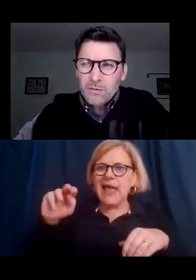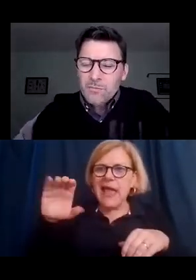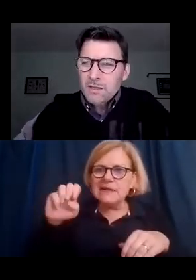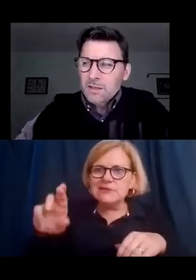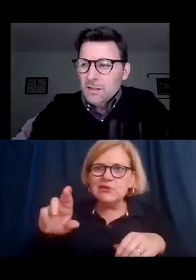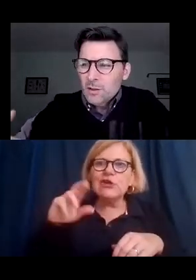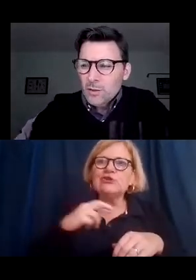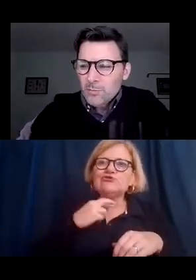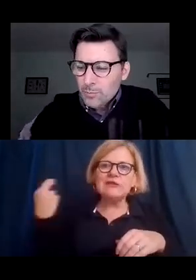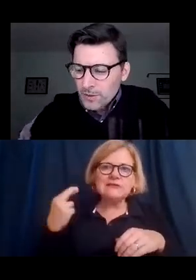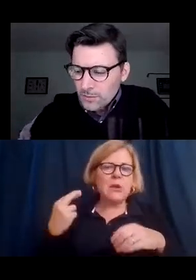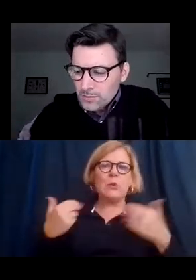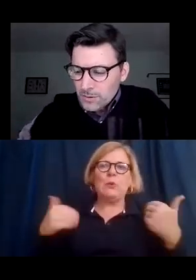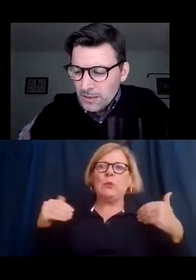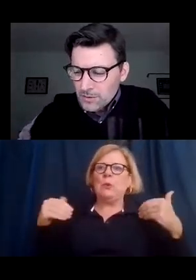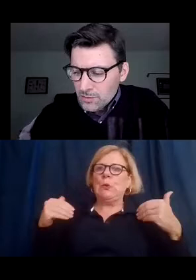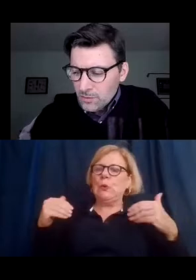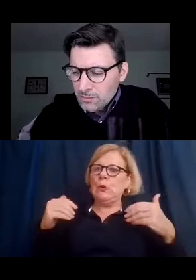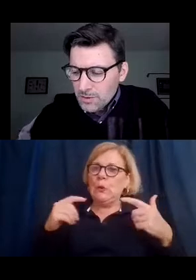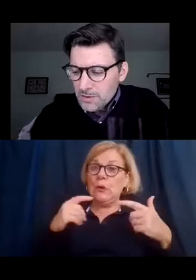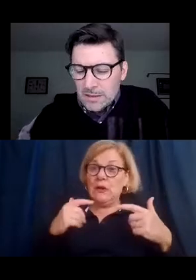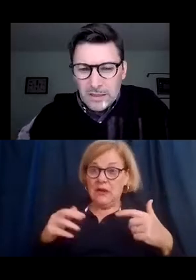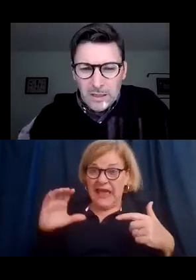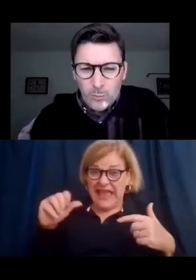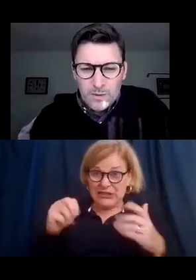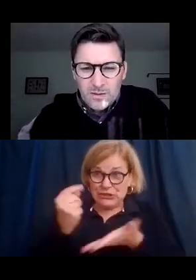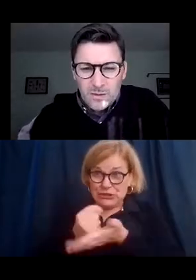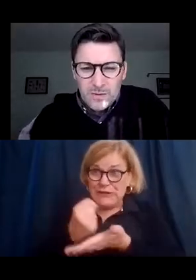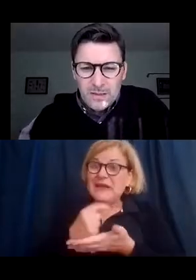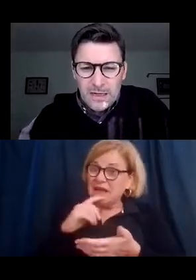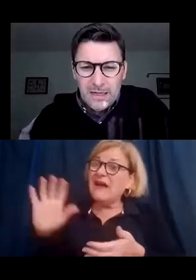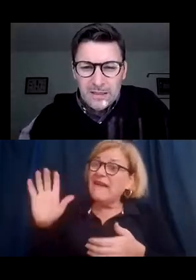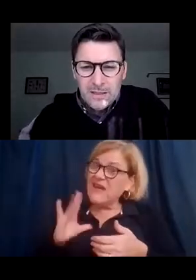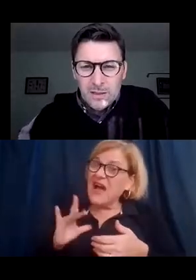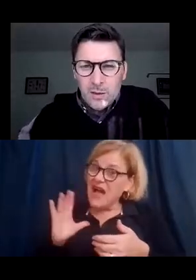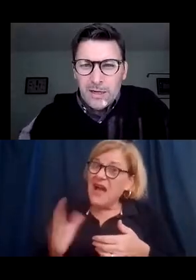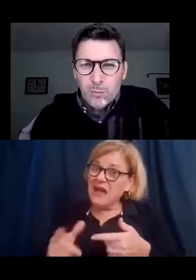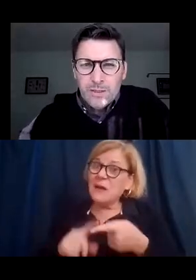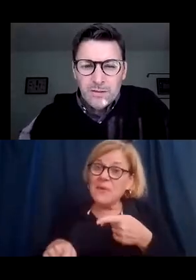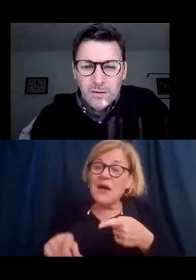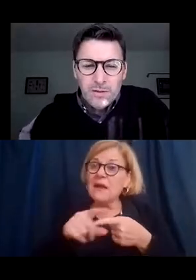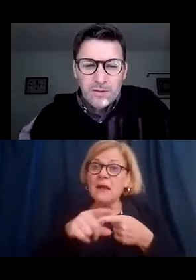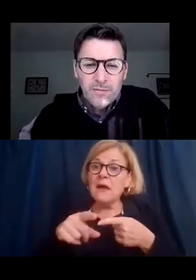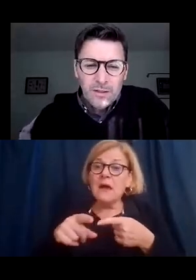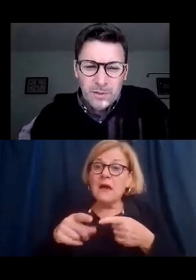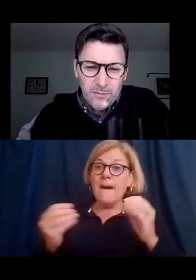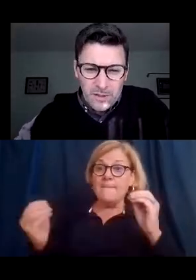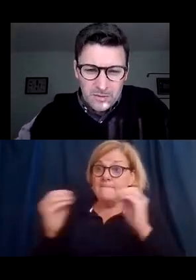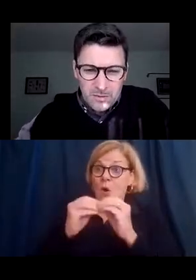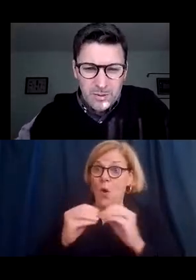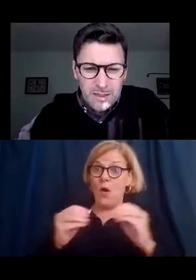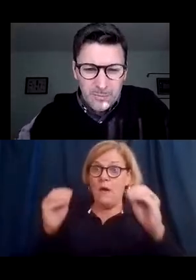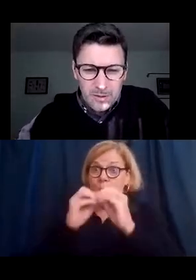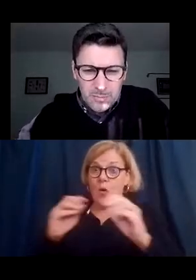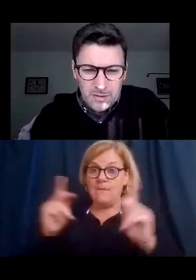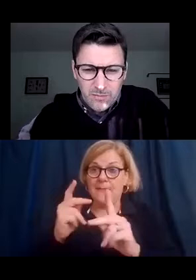as while we've made incredible breakthroughs with cancer treatment, we're still seeing high rates of the development of